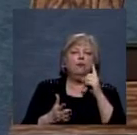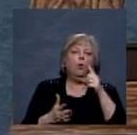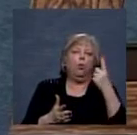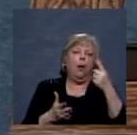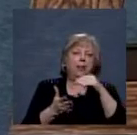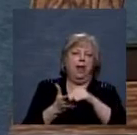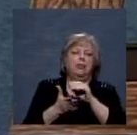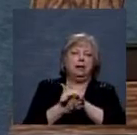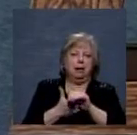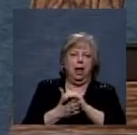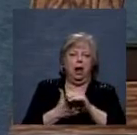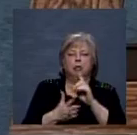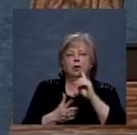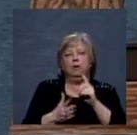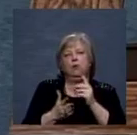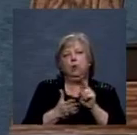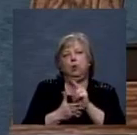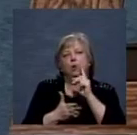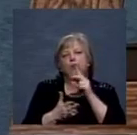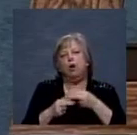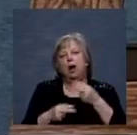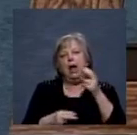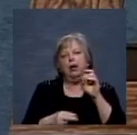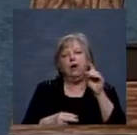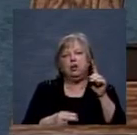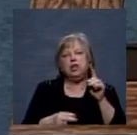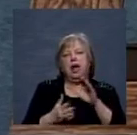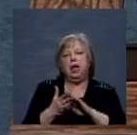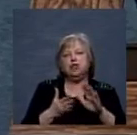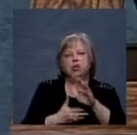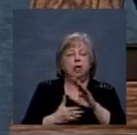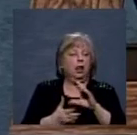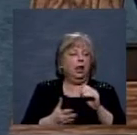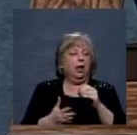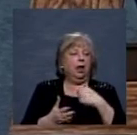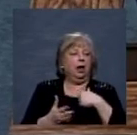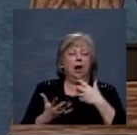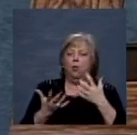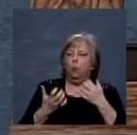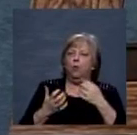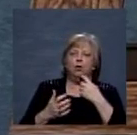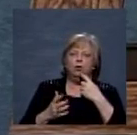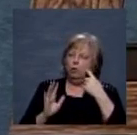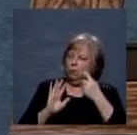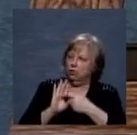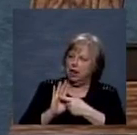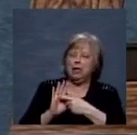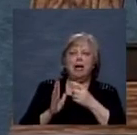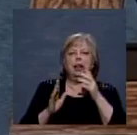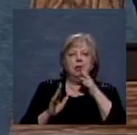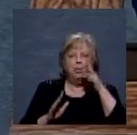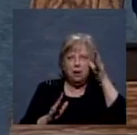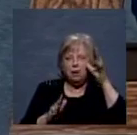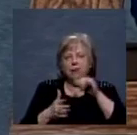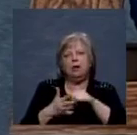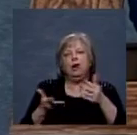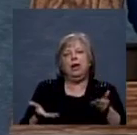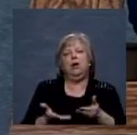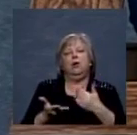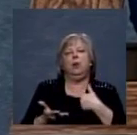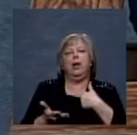for the pursuit of higher education. And I do want to acknowledge the parents who are here. We have counselors, school counselors,